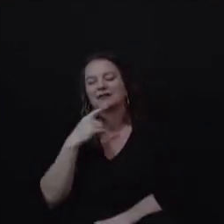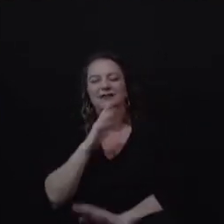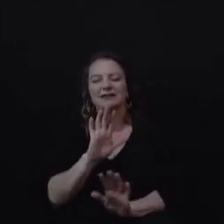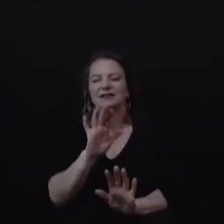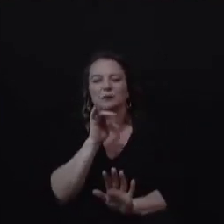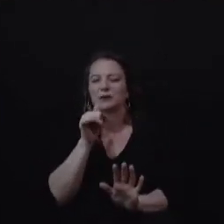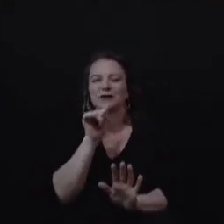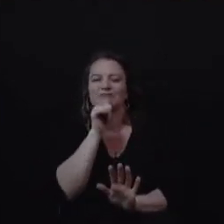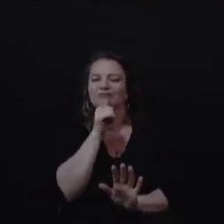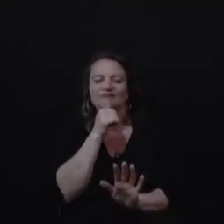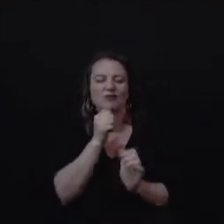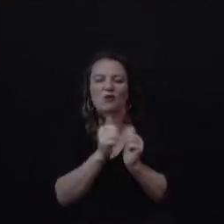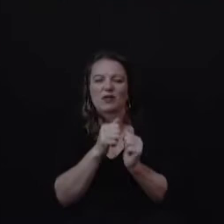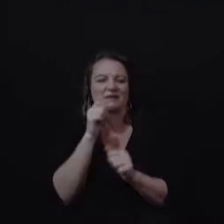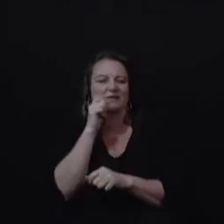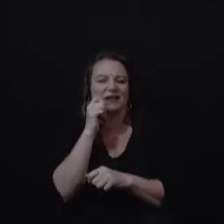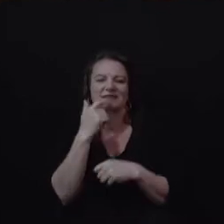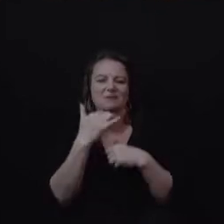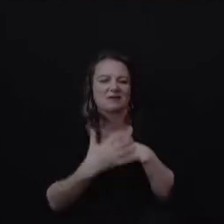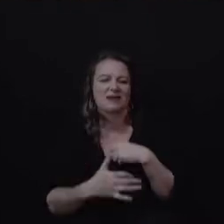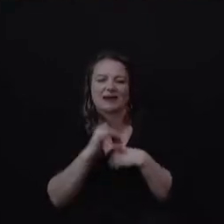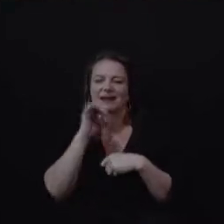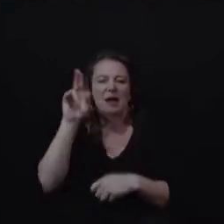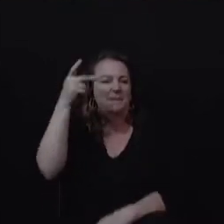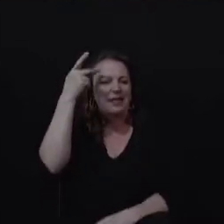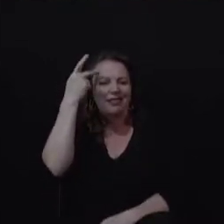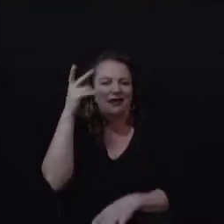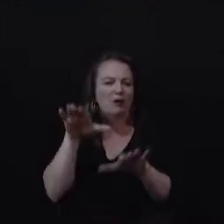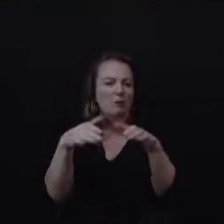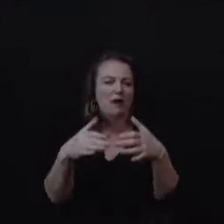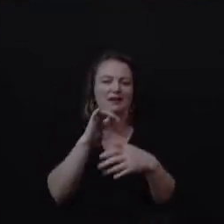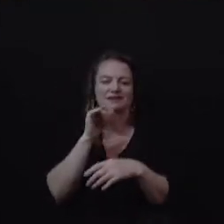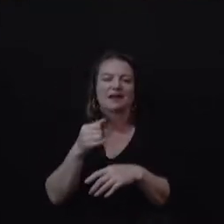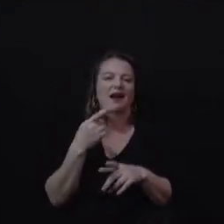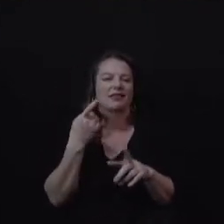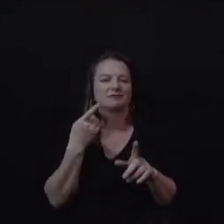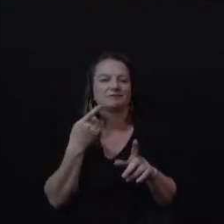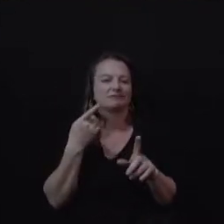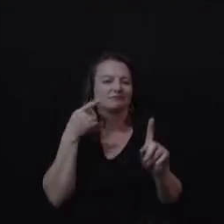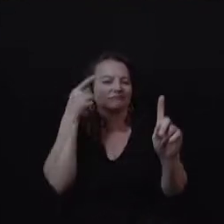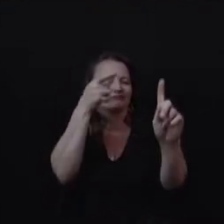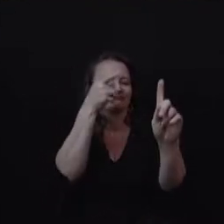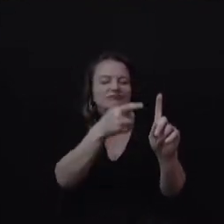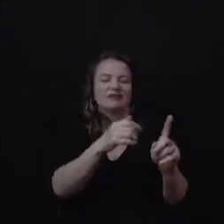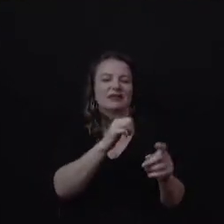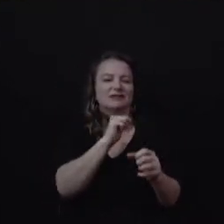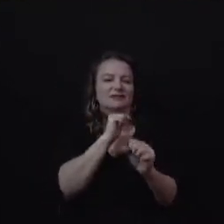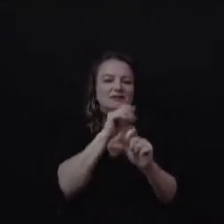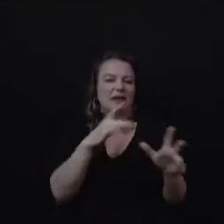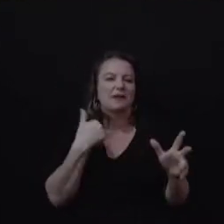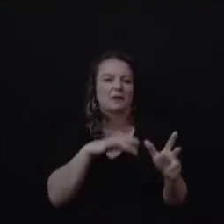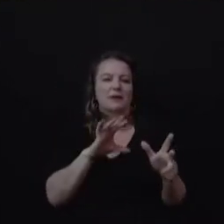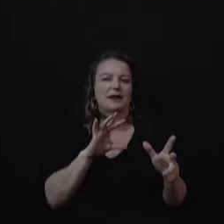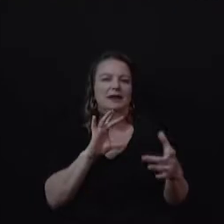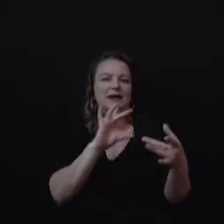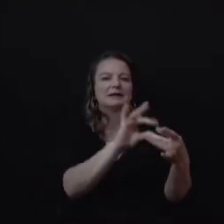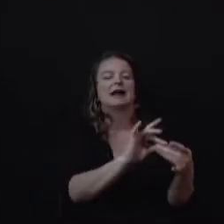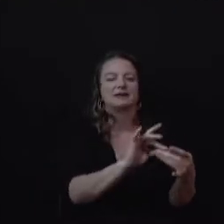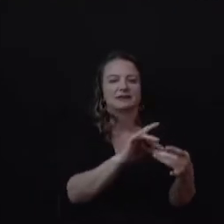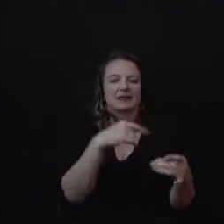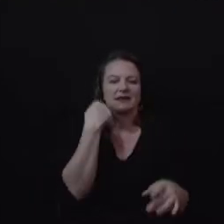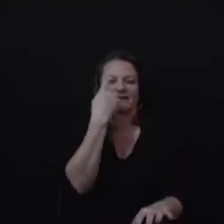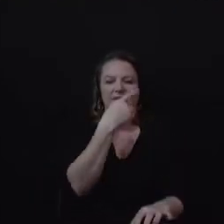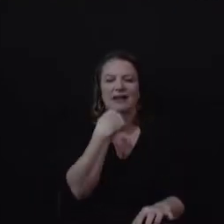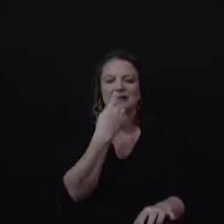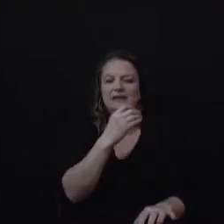blood. It's not the political party. It's not the agenda. It's not any of this stuff that we attach a face of a person